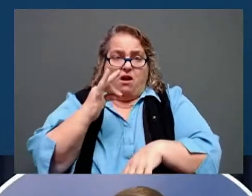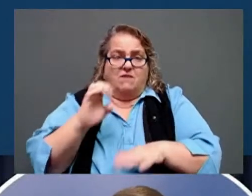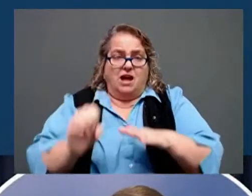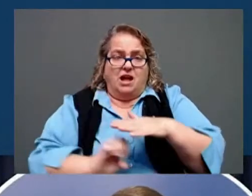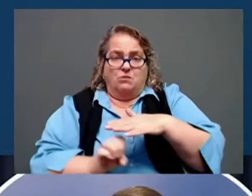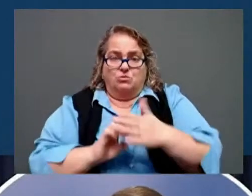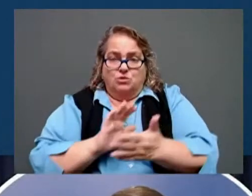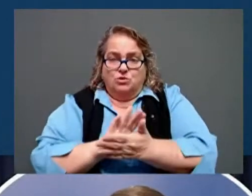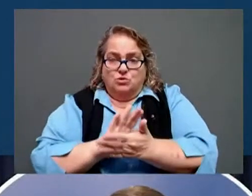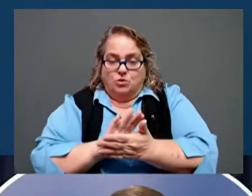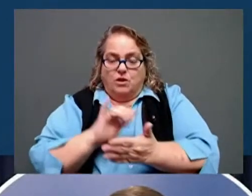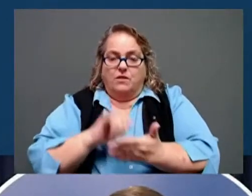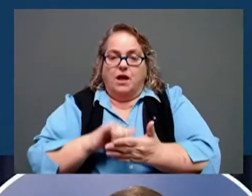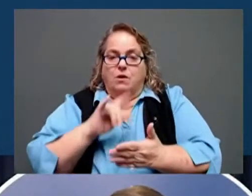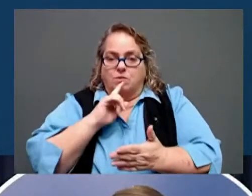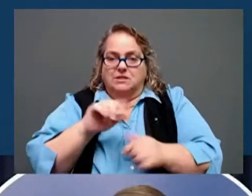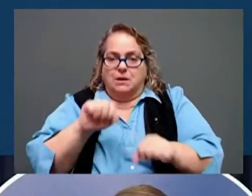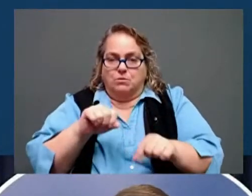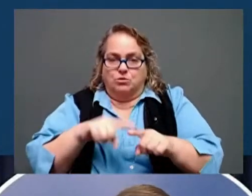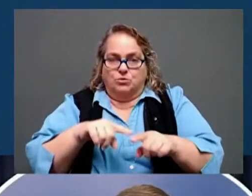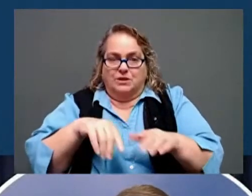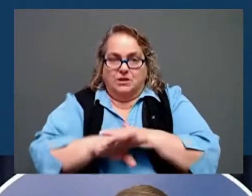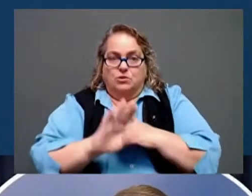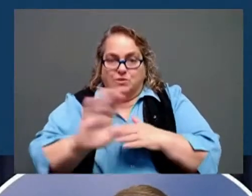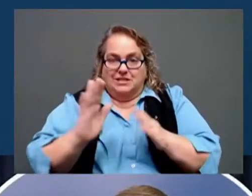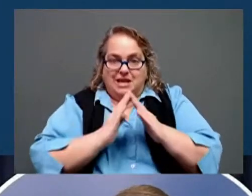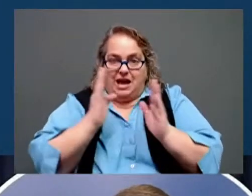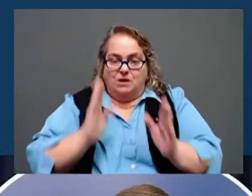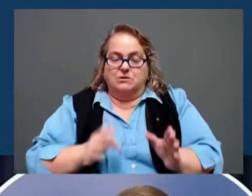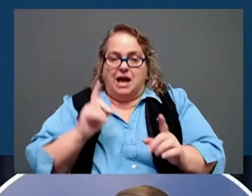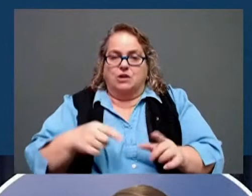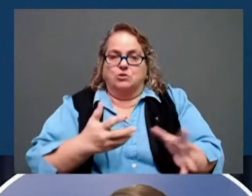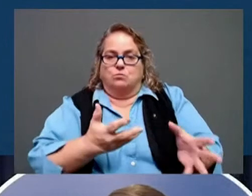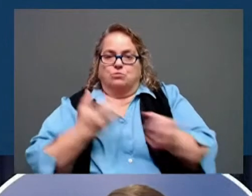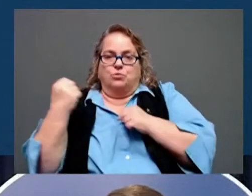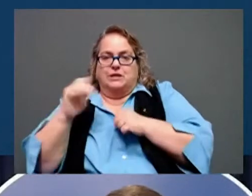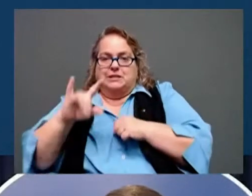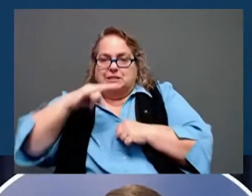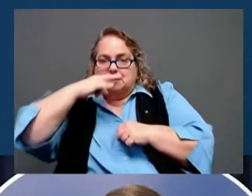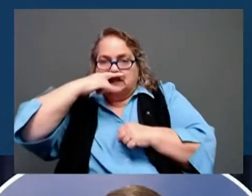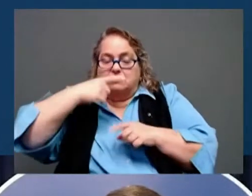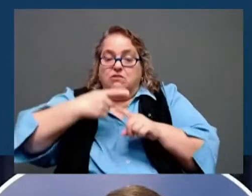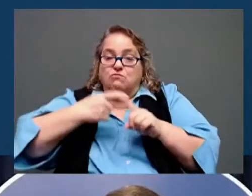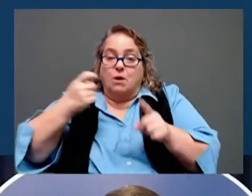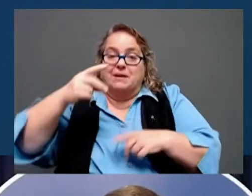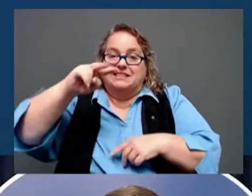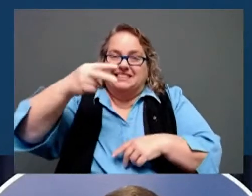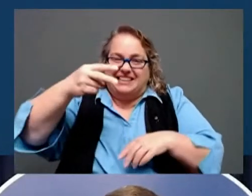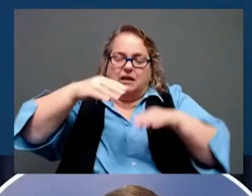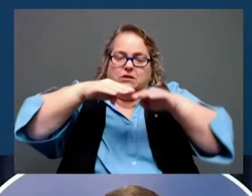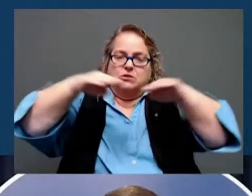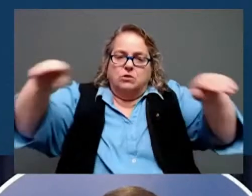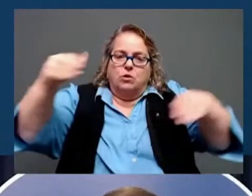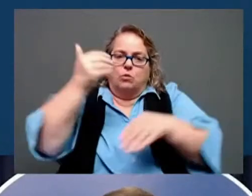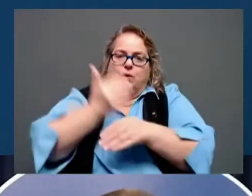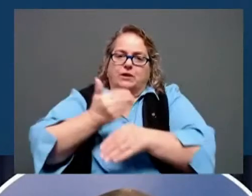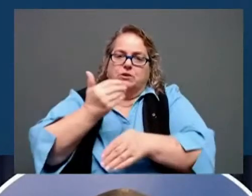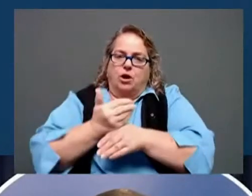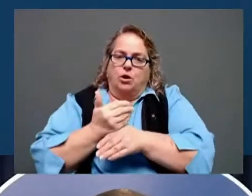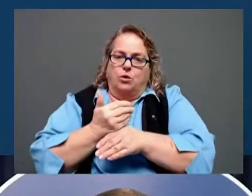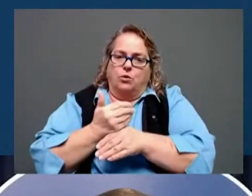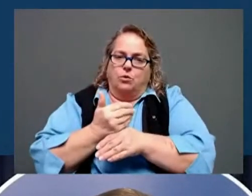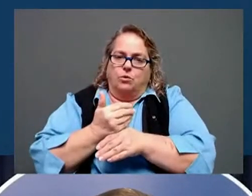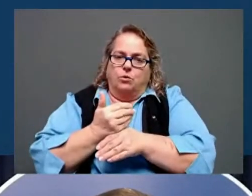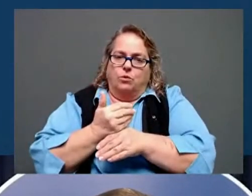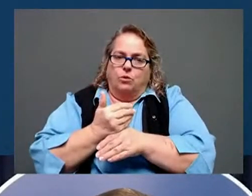away, was able to get to his house and had to pull his kids out of a second-story window. Again, they